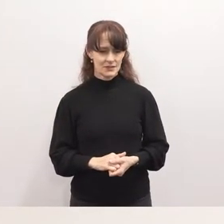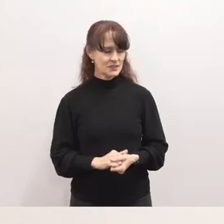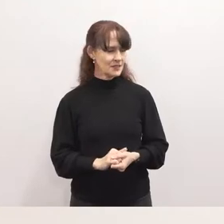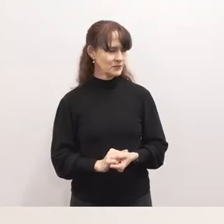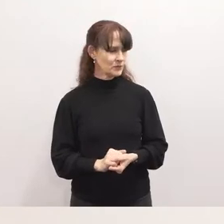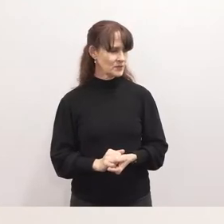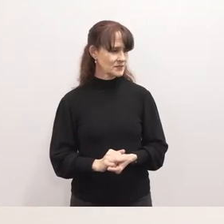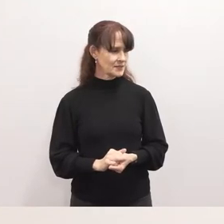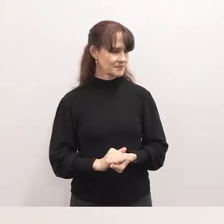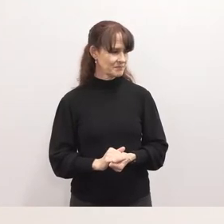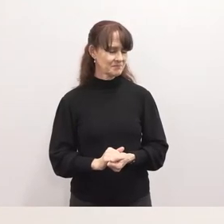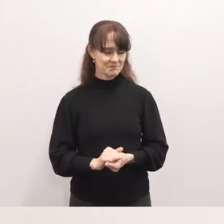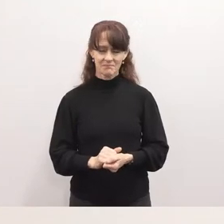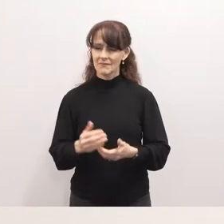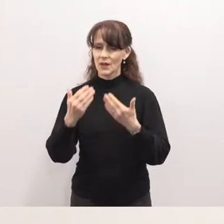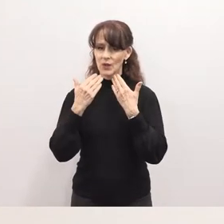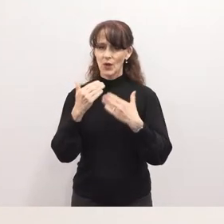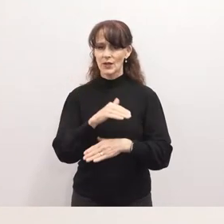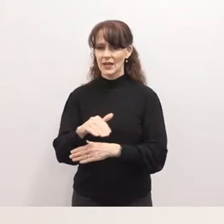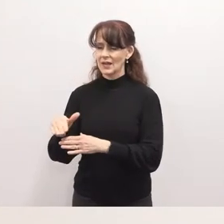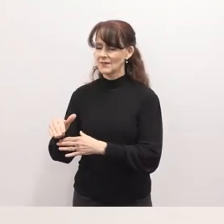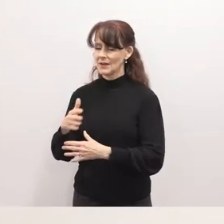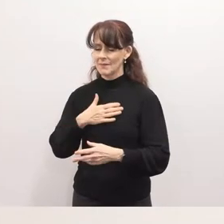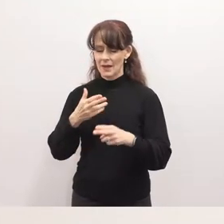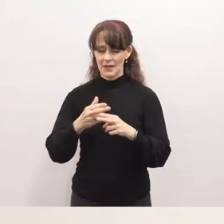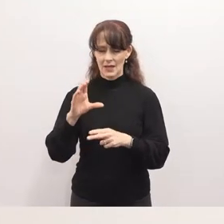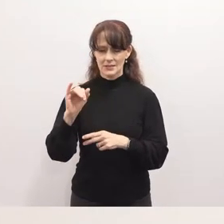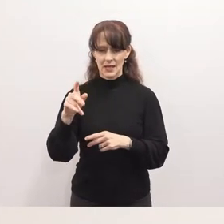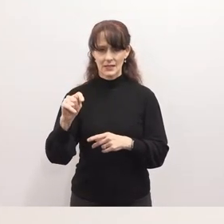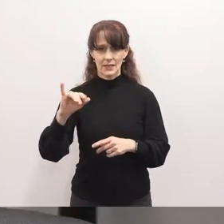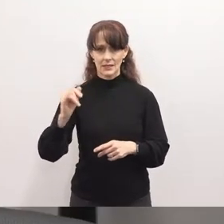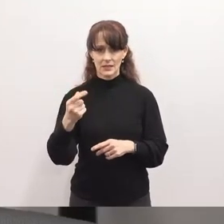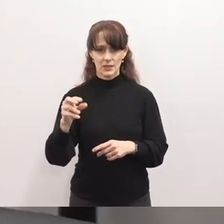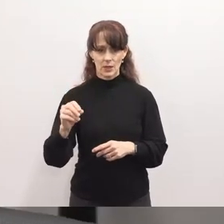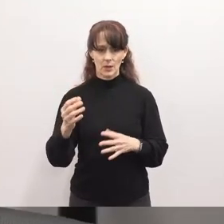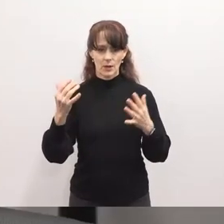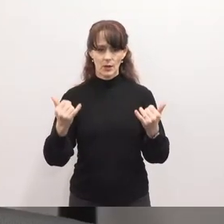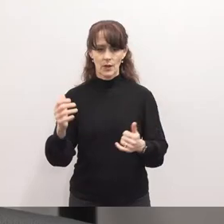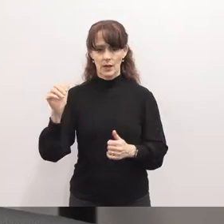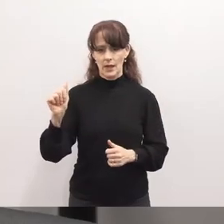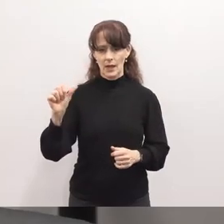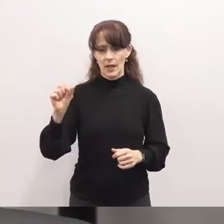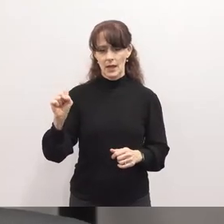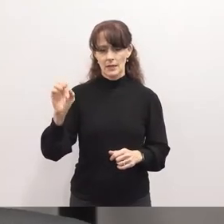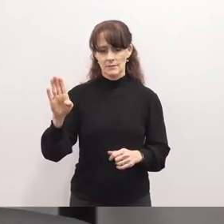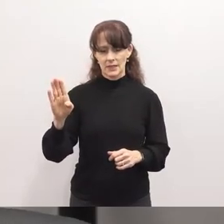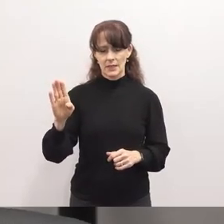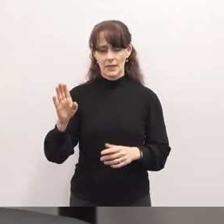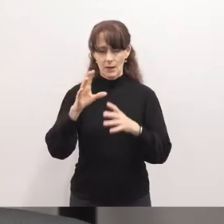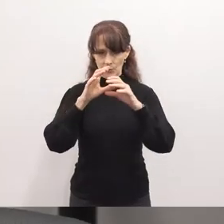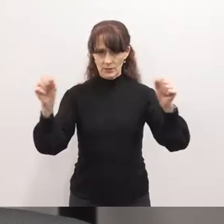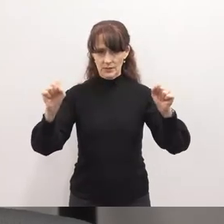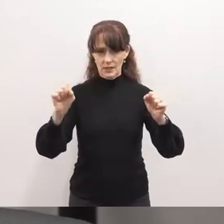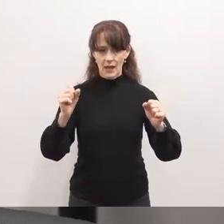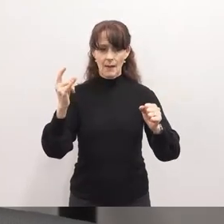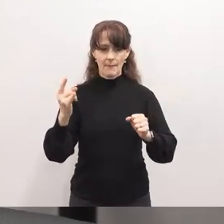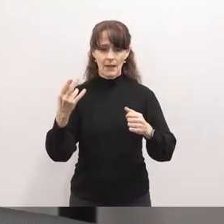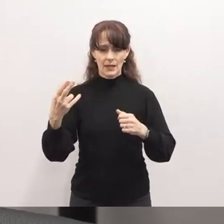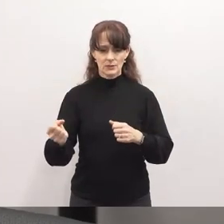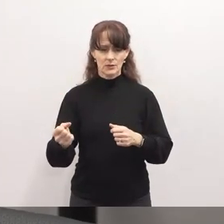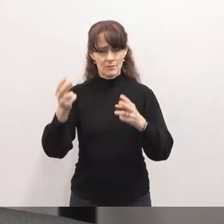Thank you. Good evening, everyone. My name is Celeste Ignacio, current ASB president at Long Beach Poly High School. I'm so